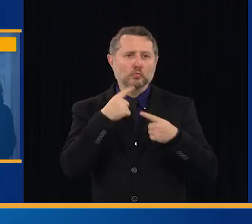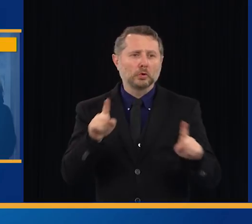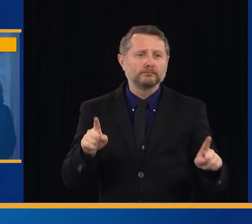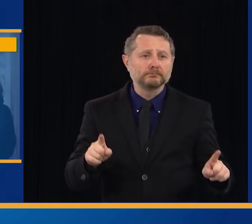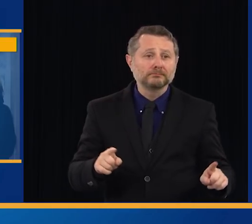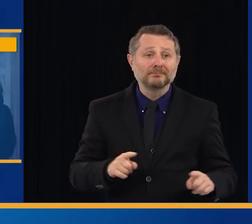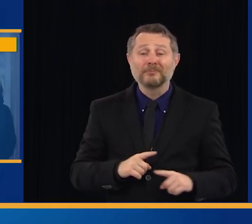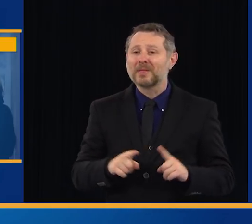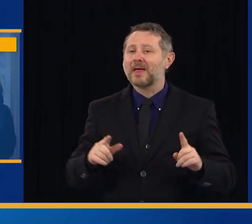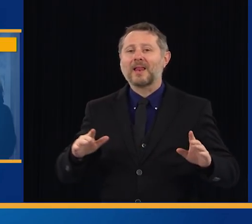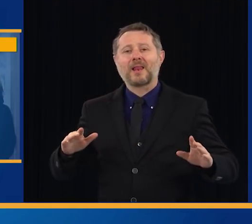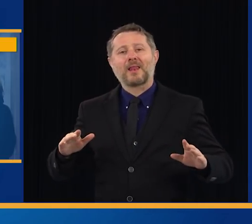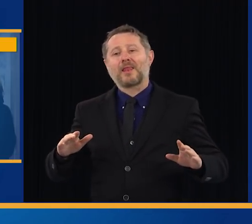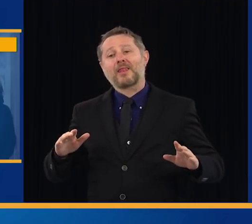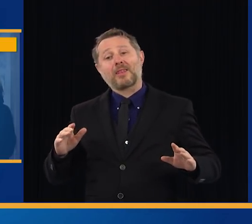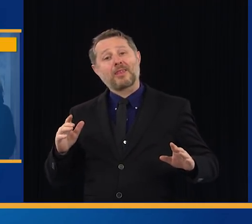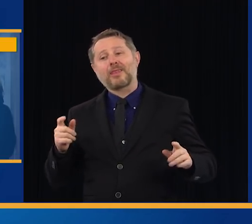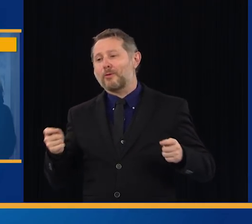it down to 0.9.